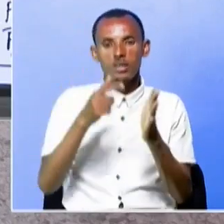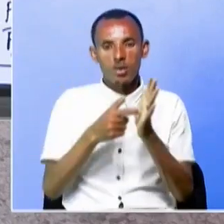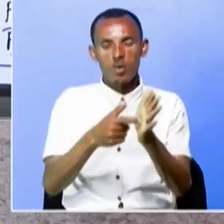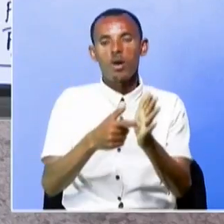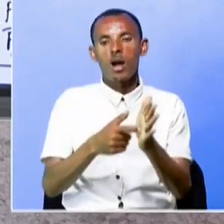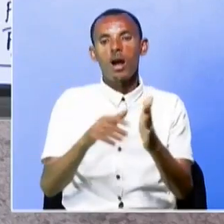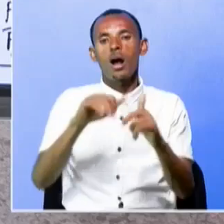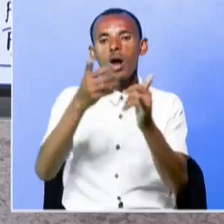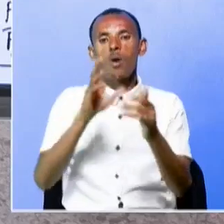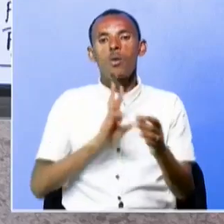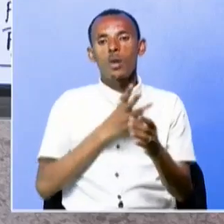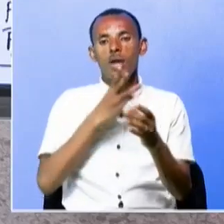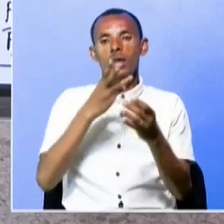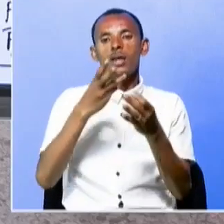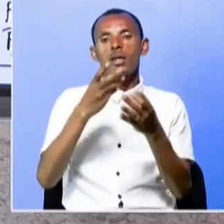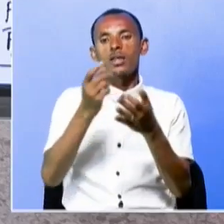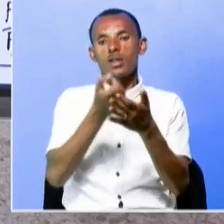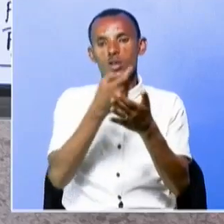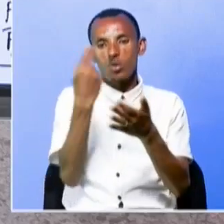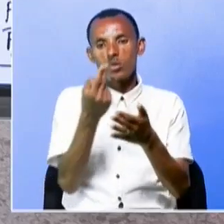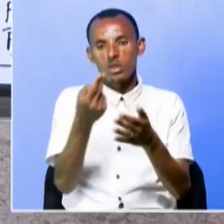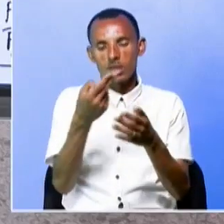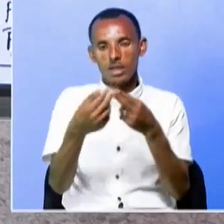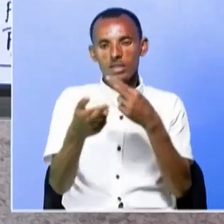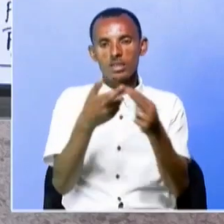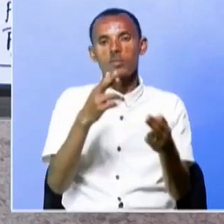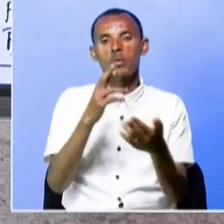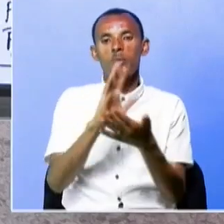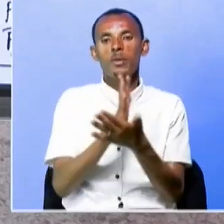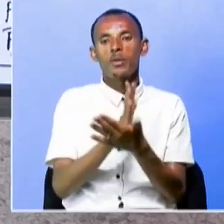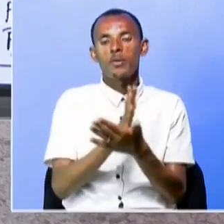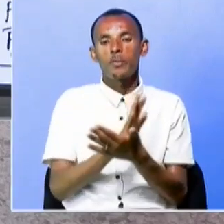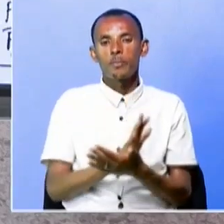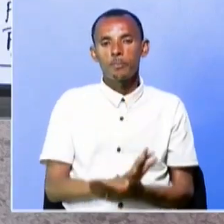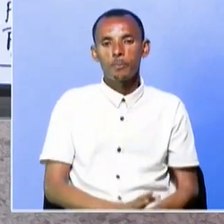we can drive relationship between the